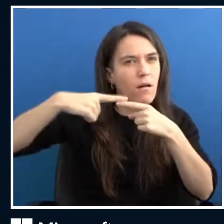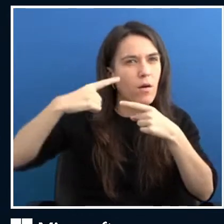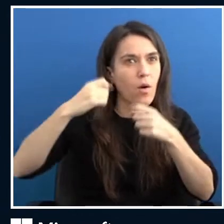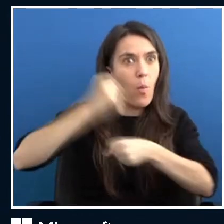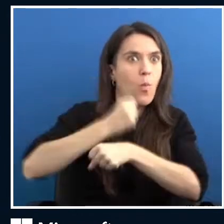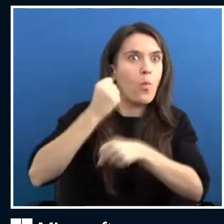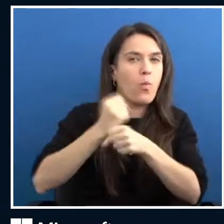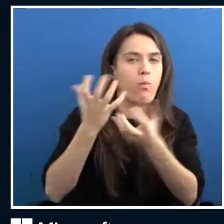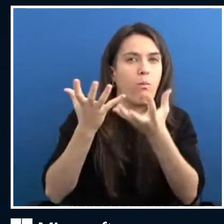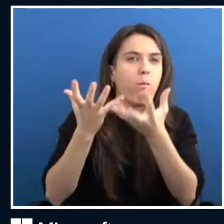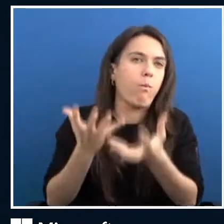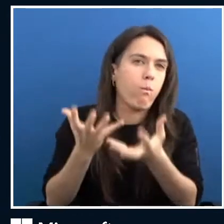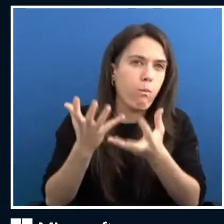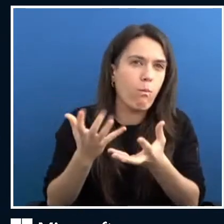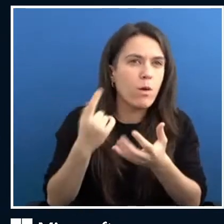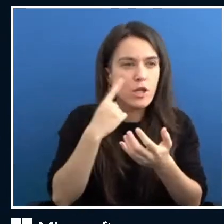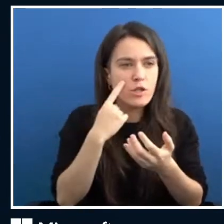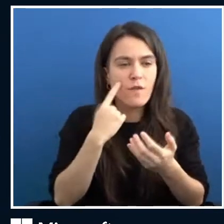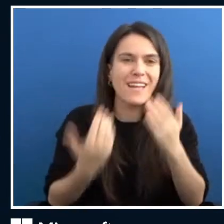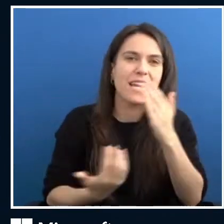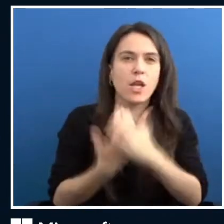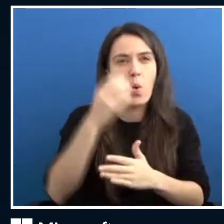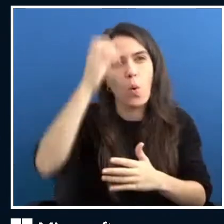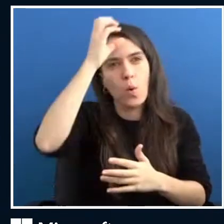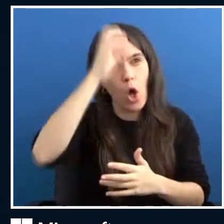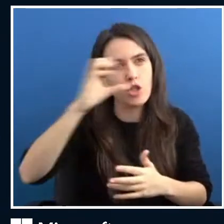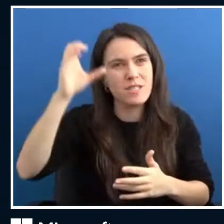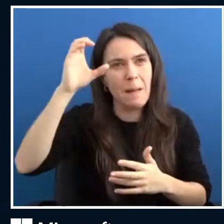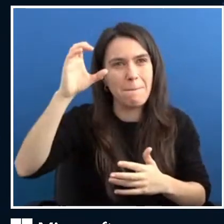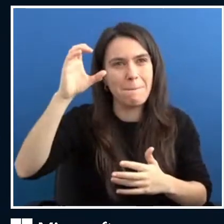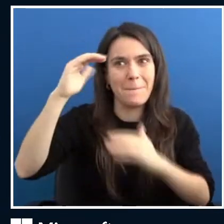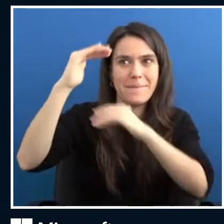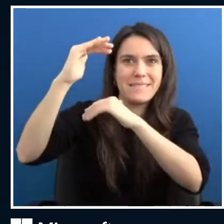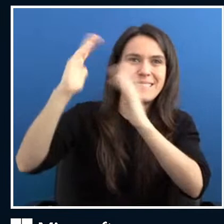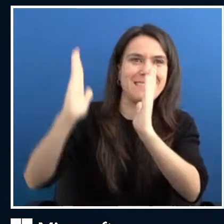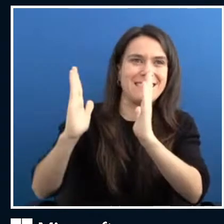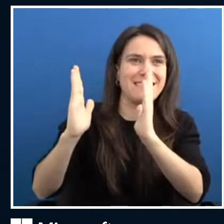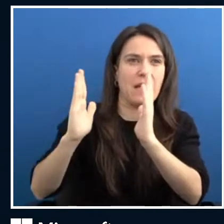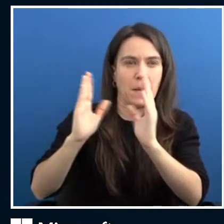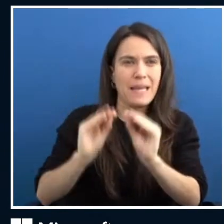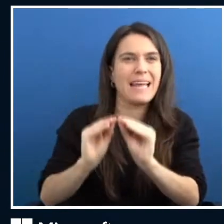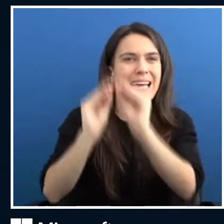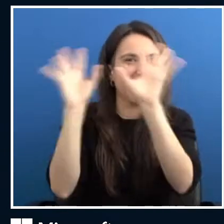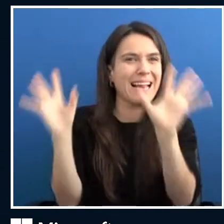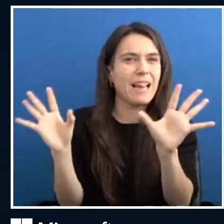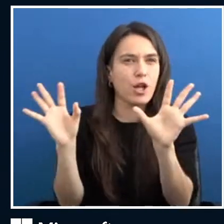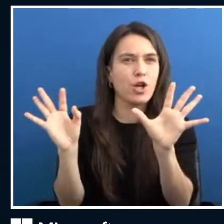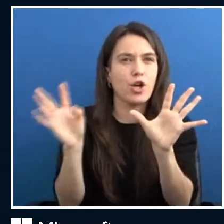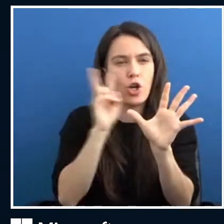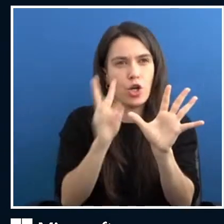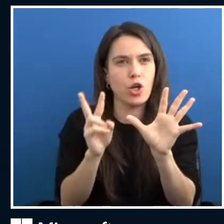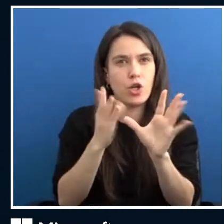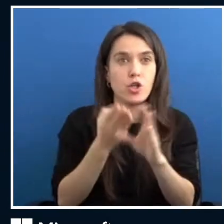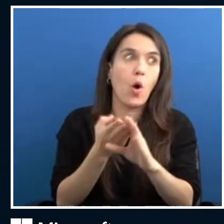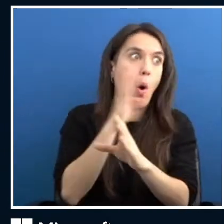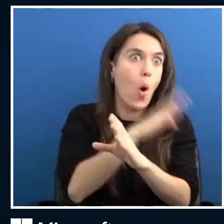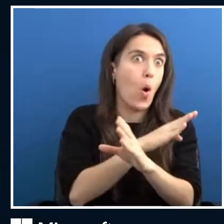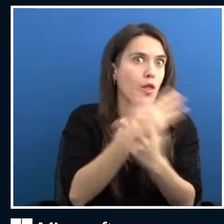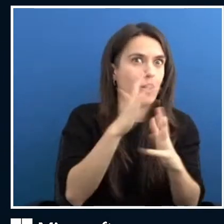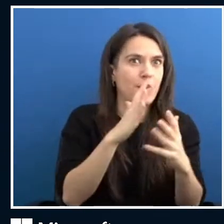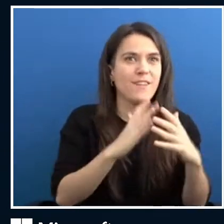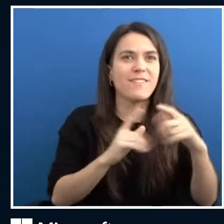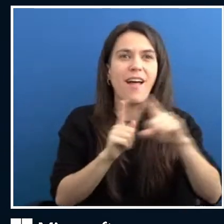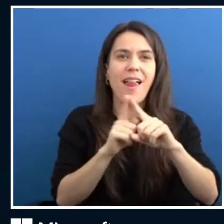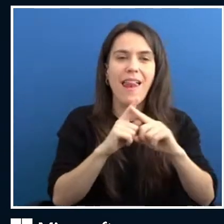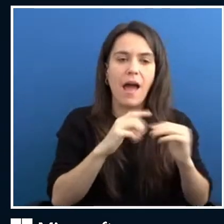once you start a new concept, you must be sure that something else which has preceded it has also been covered. Otherwise, you lose